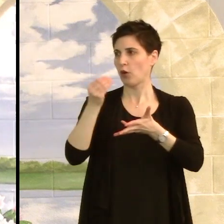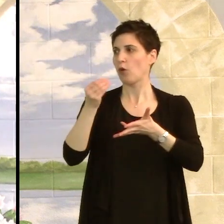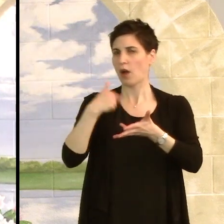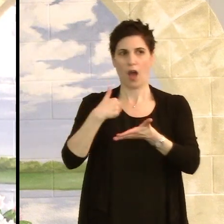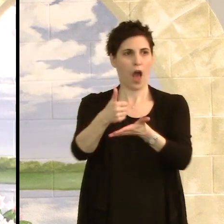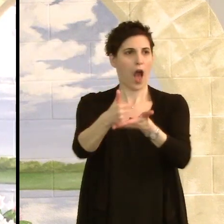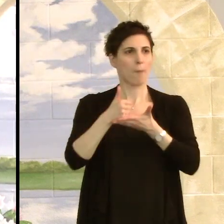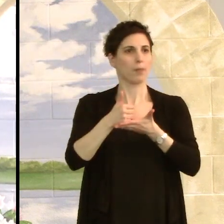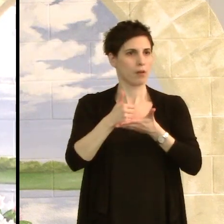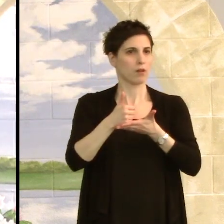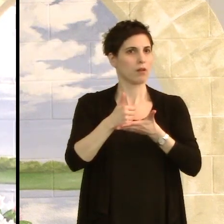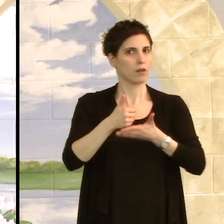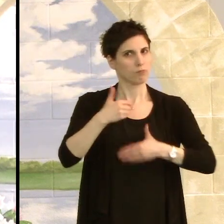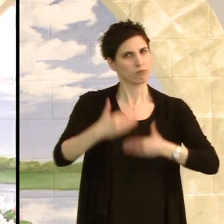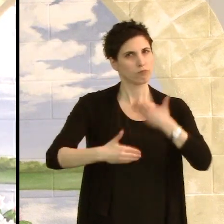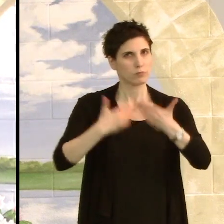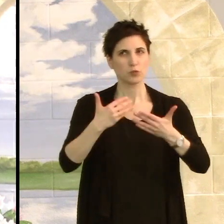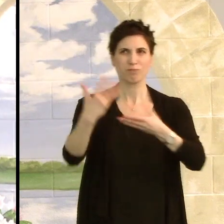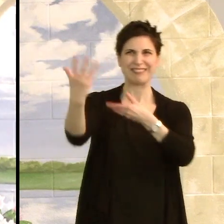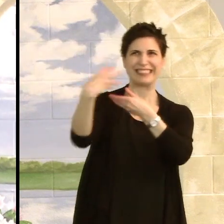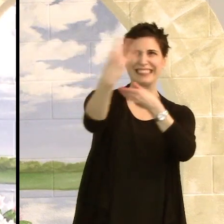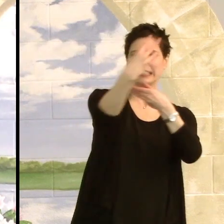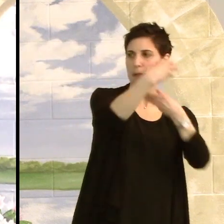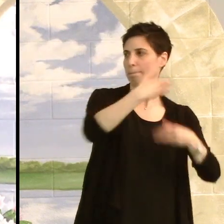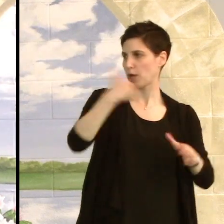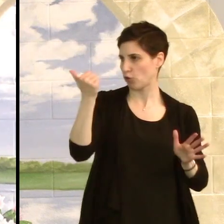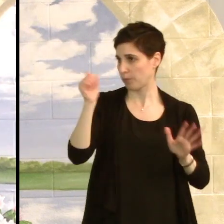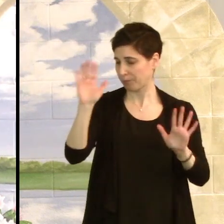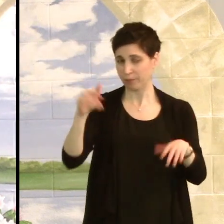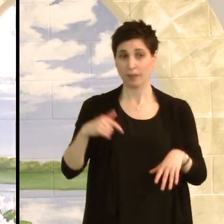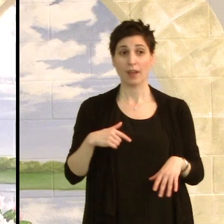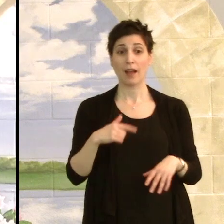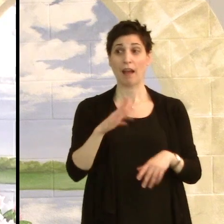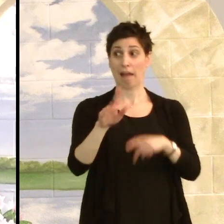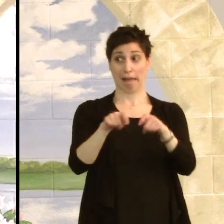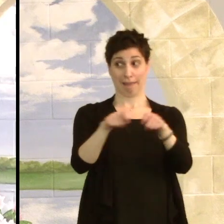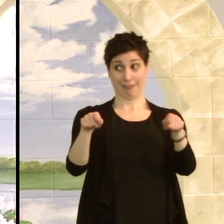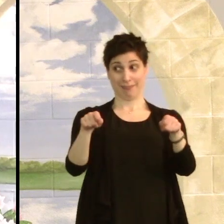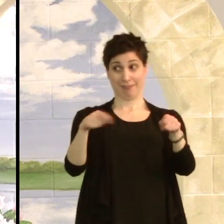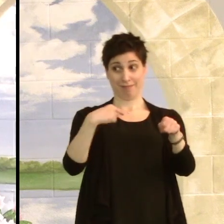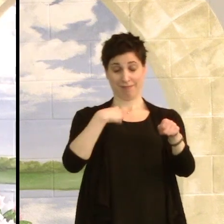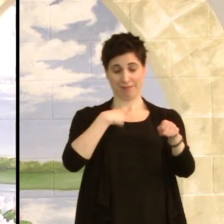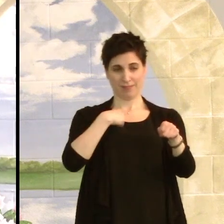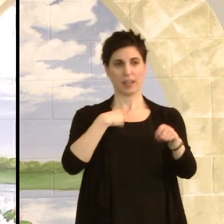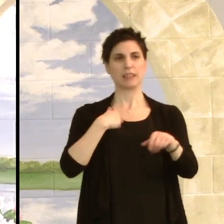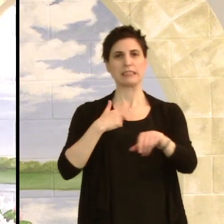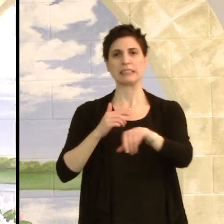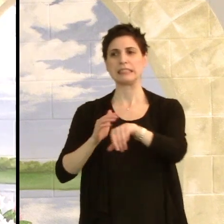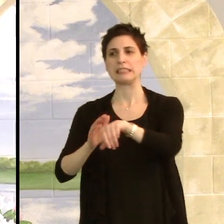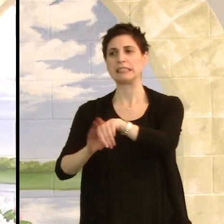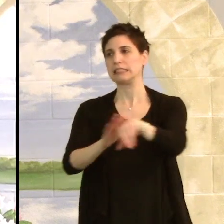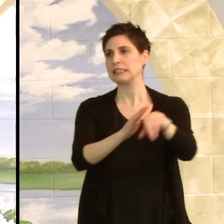I'll end up by reminding you of some of the tips for keeping well physically and mentally.